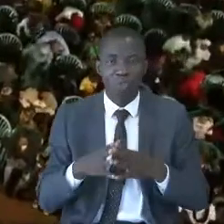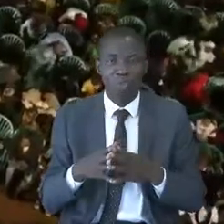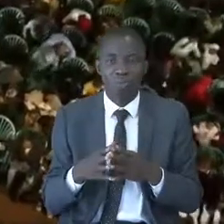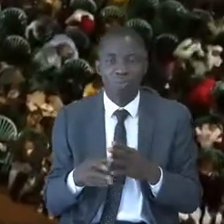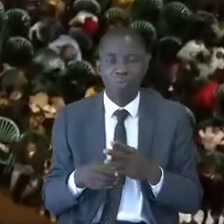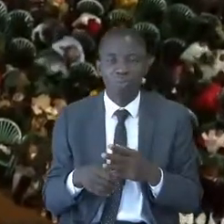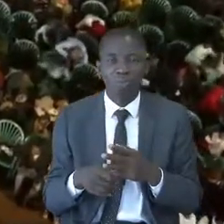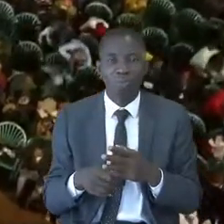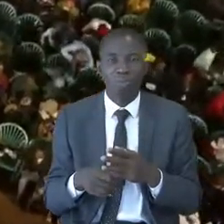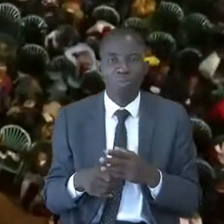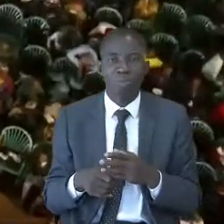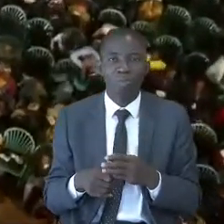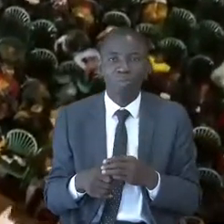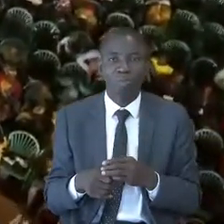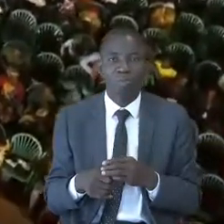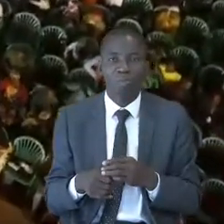Counselors, let's hurry up.